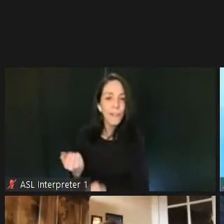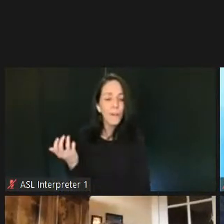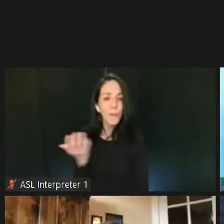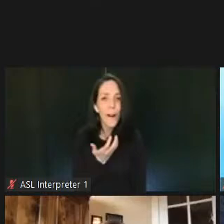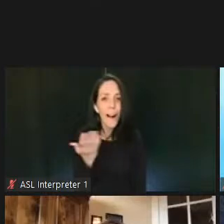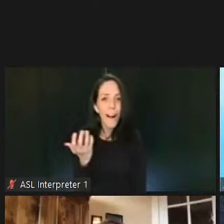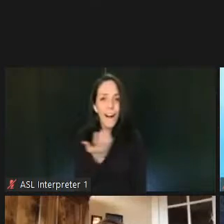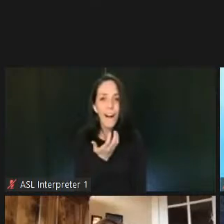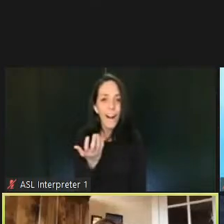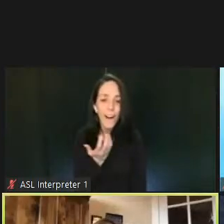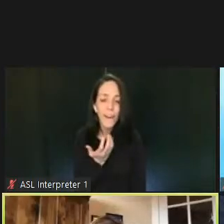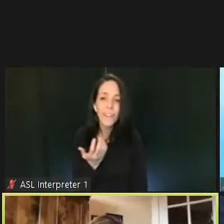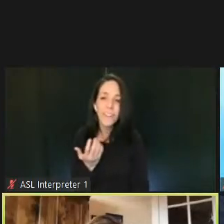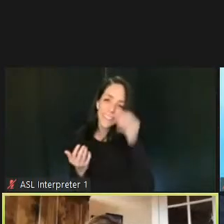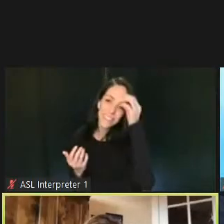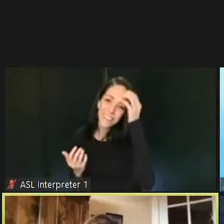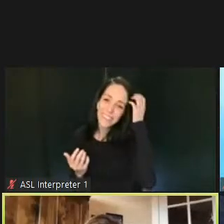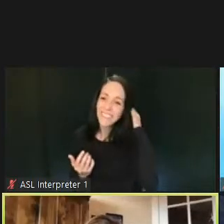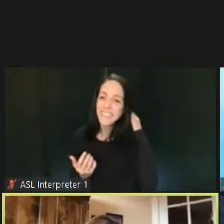At this time,